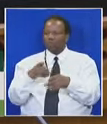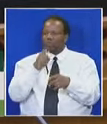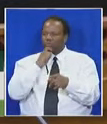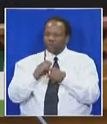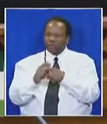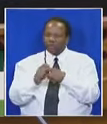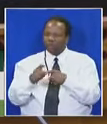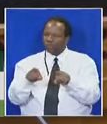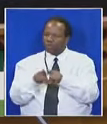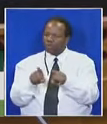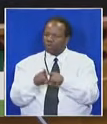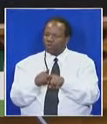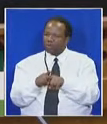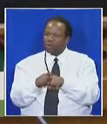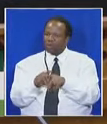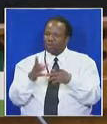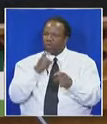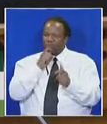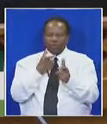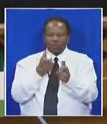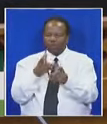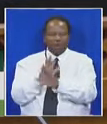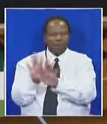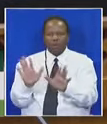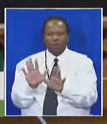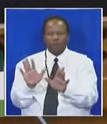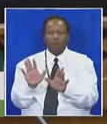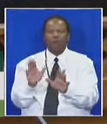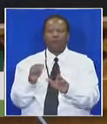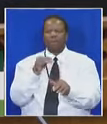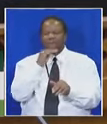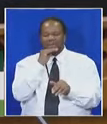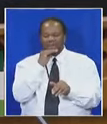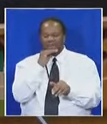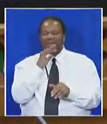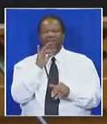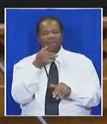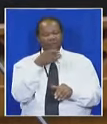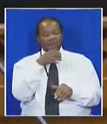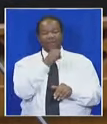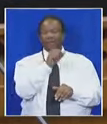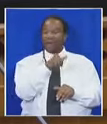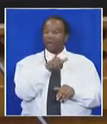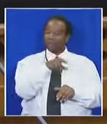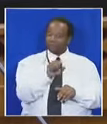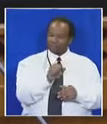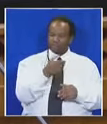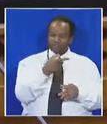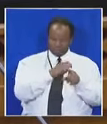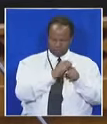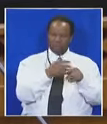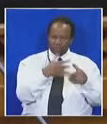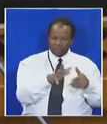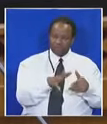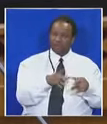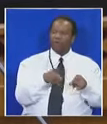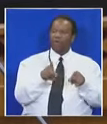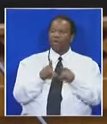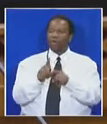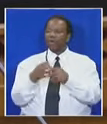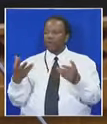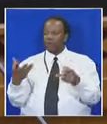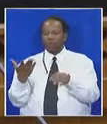Therefore, we therefore need to be a close cooperation between the police and the authority. There's been a request from